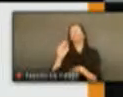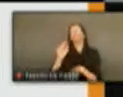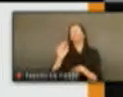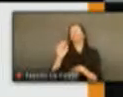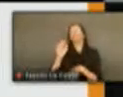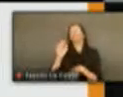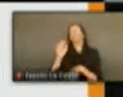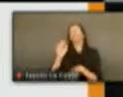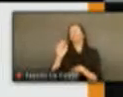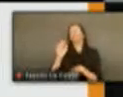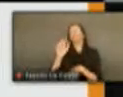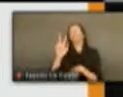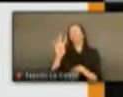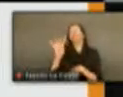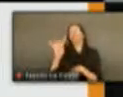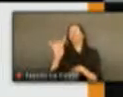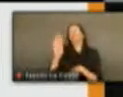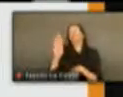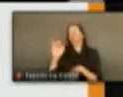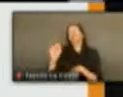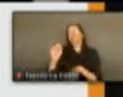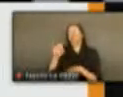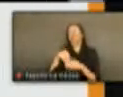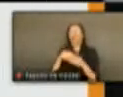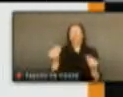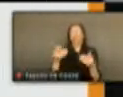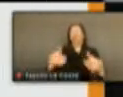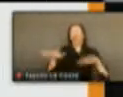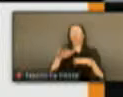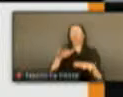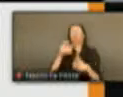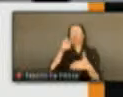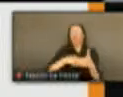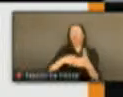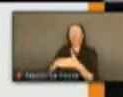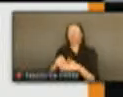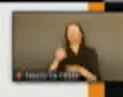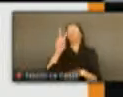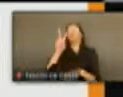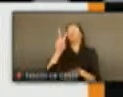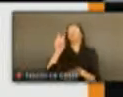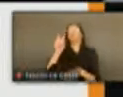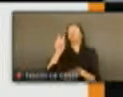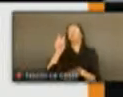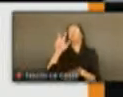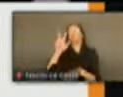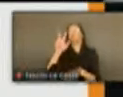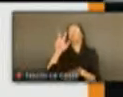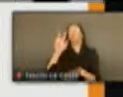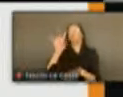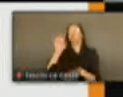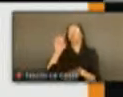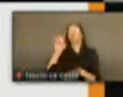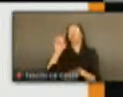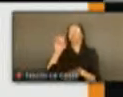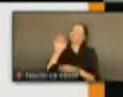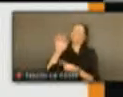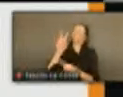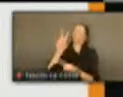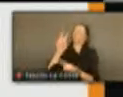taxes and $284 million in other revenues. The unincorporated area